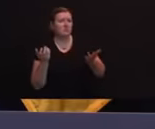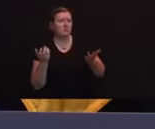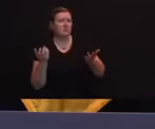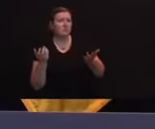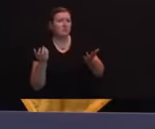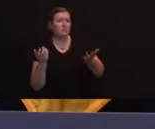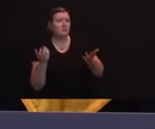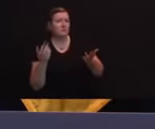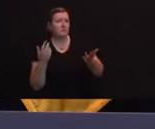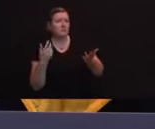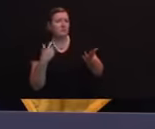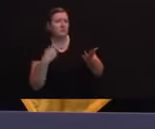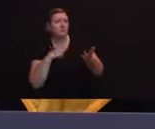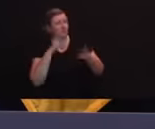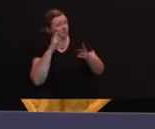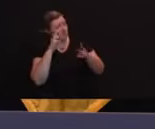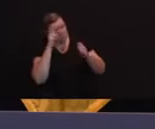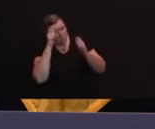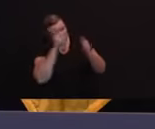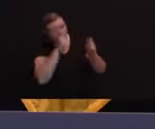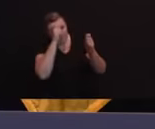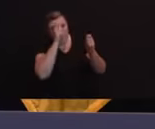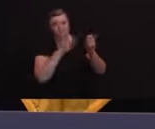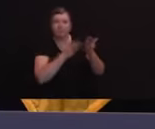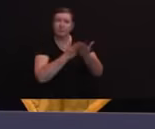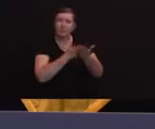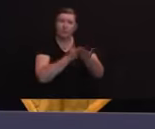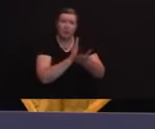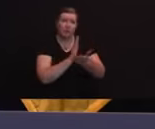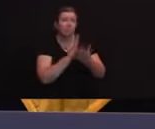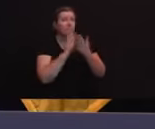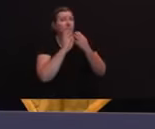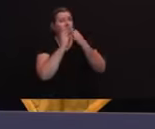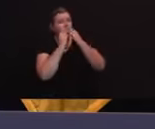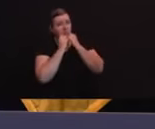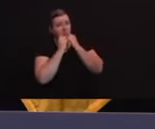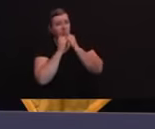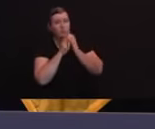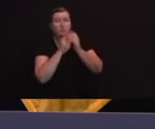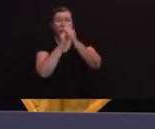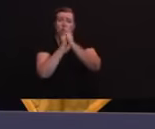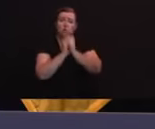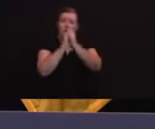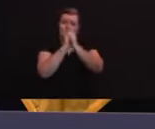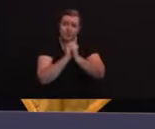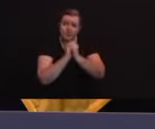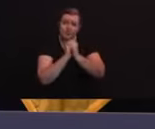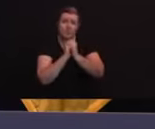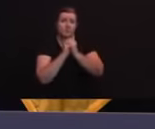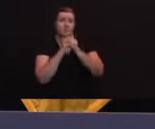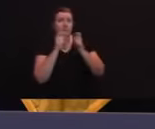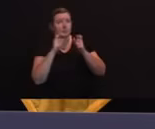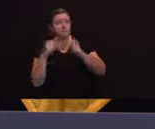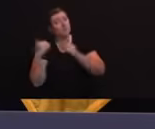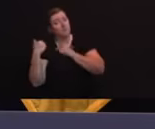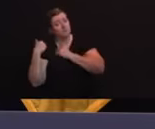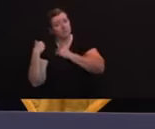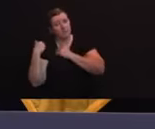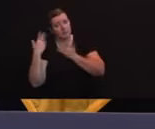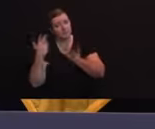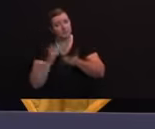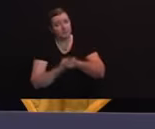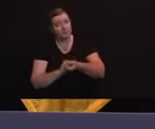respect for the right and the passion to worship, and we just hope people take that responsibly, and we expect that they